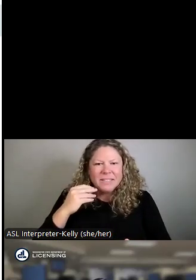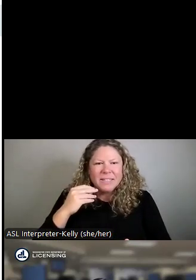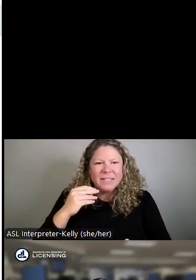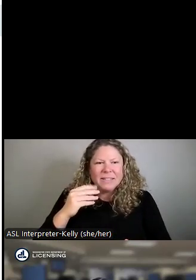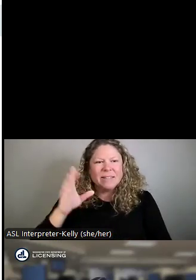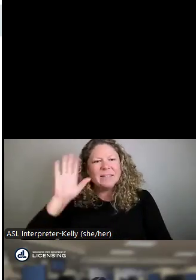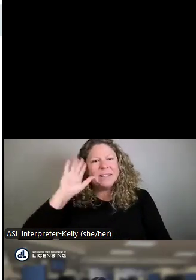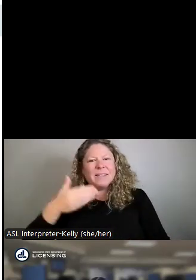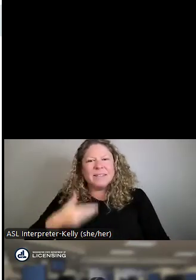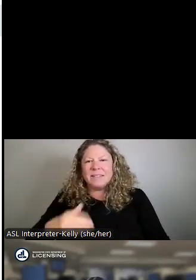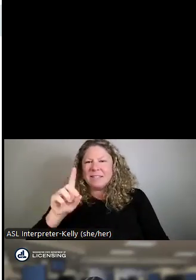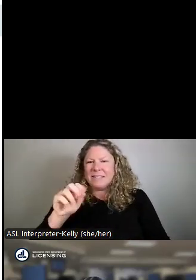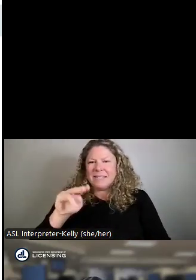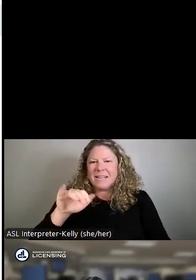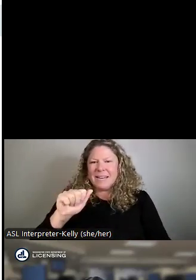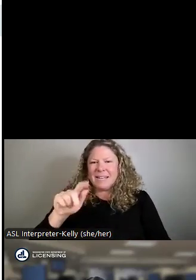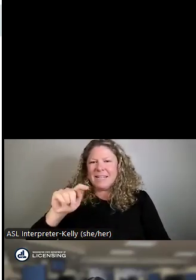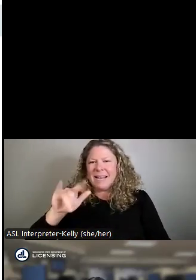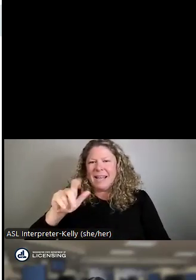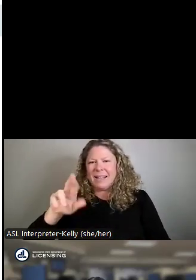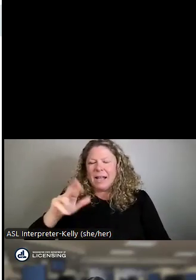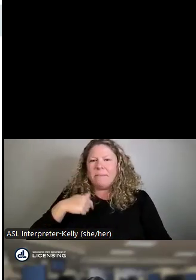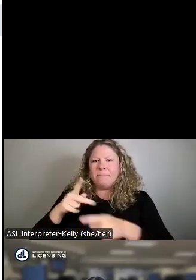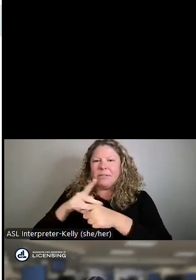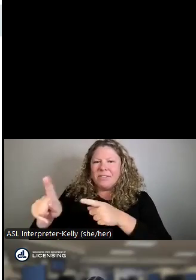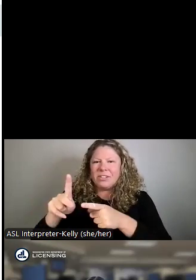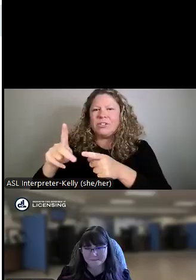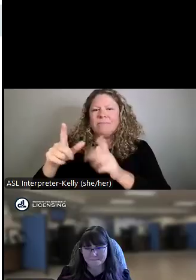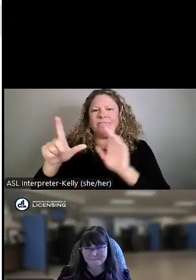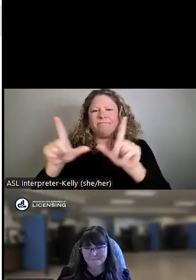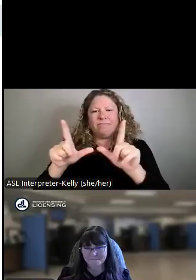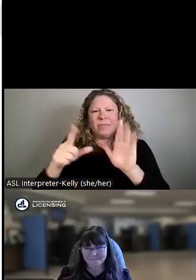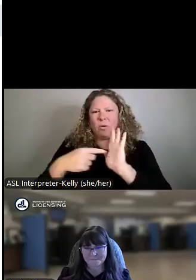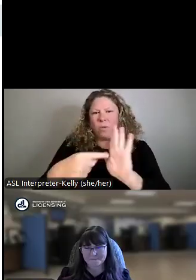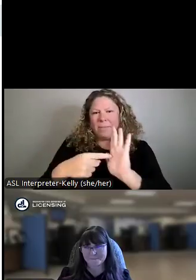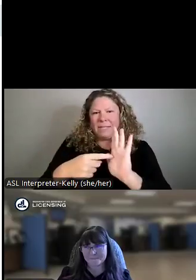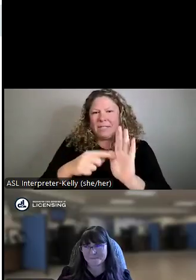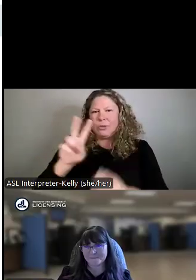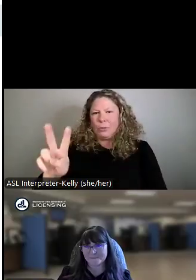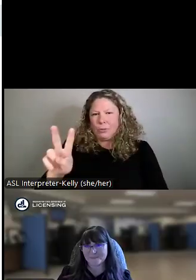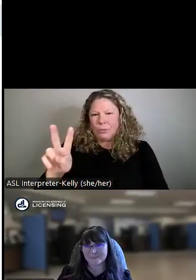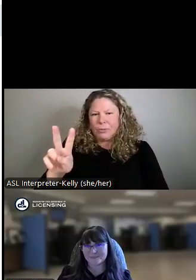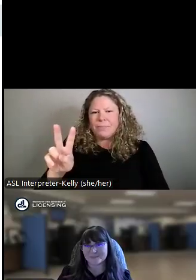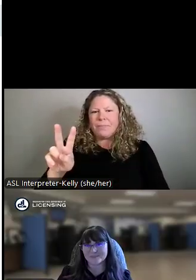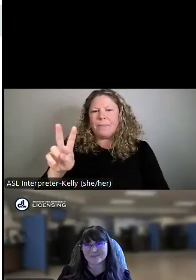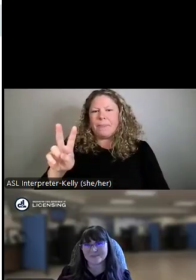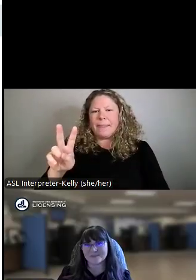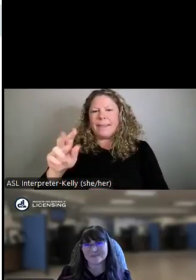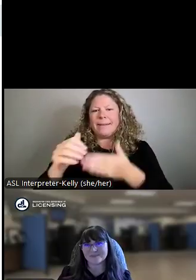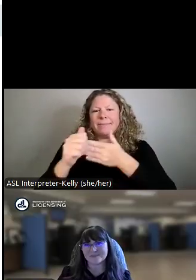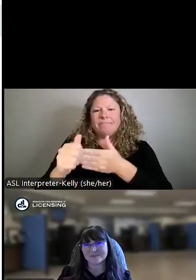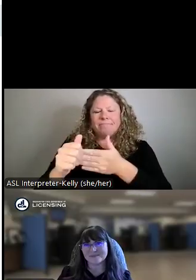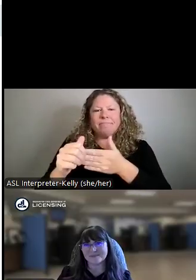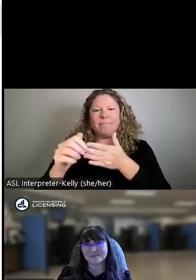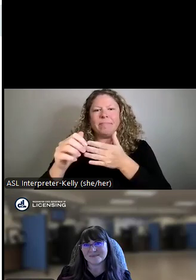Hi, I'm Danica Taylor. I am the professional licensing representative 2, leading the licensing team